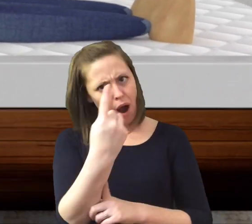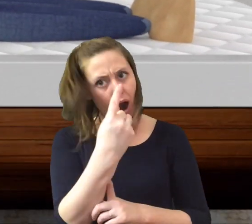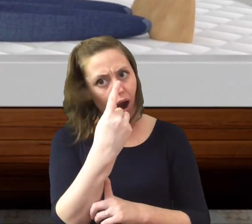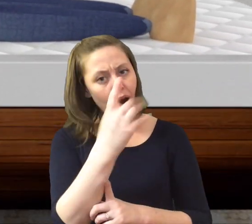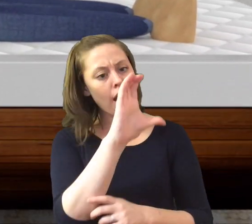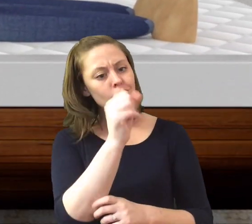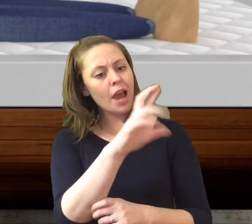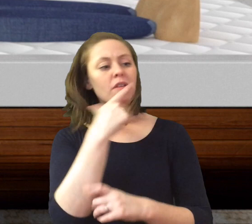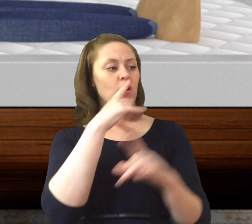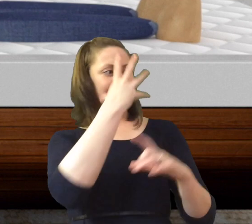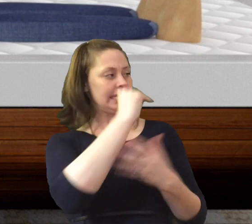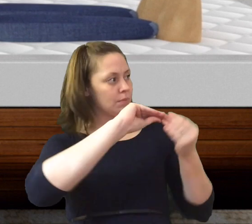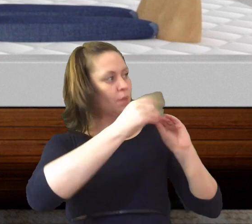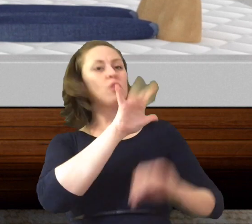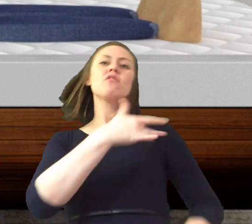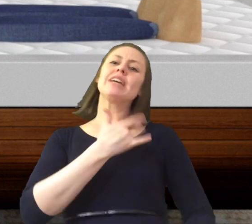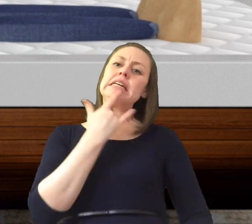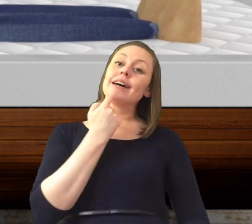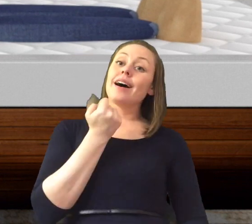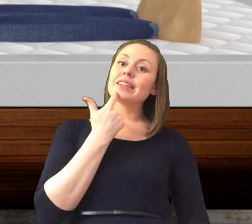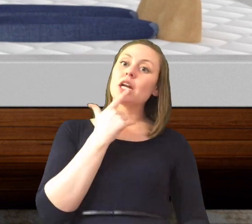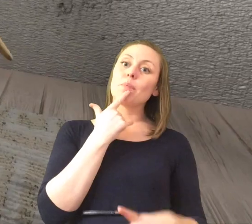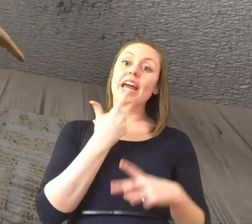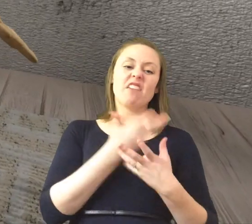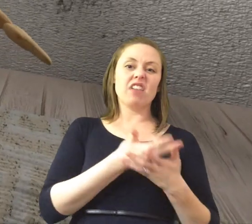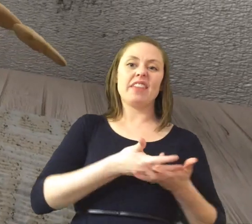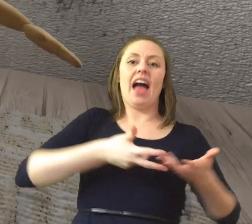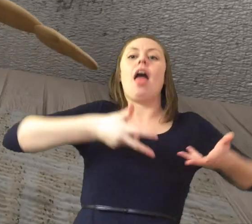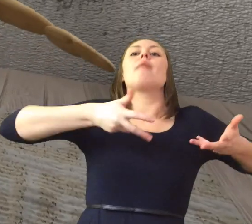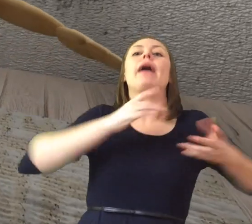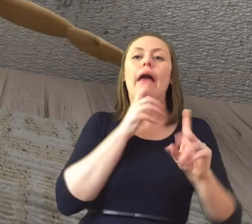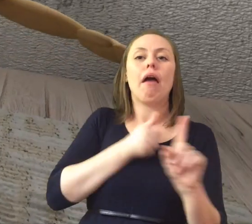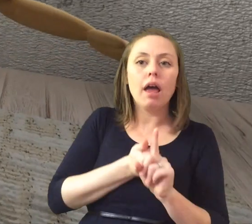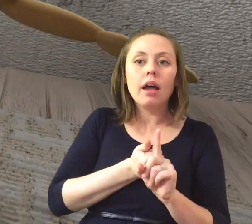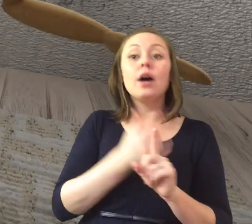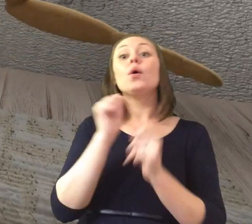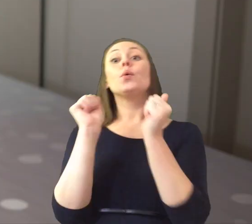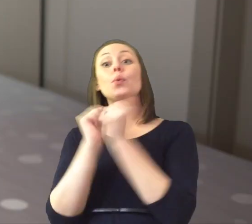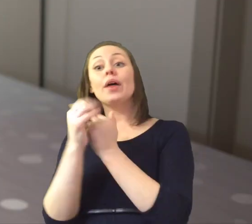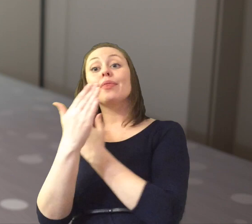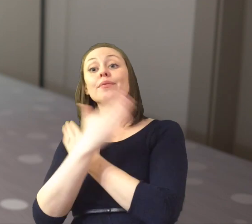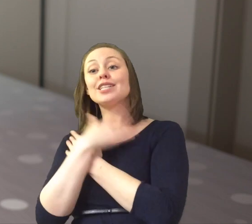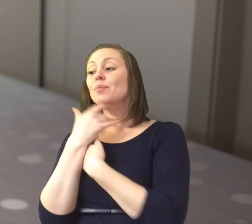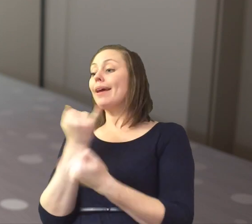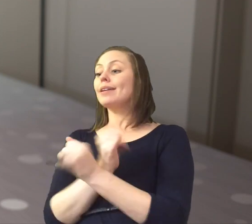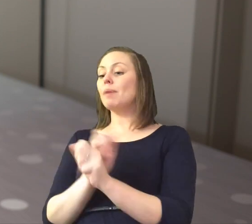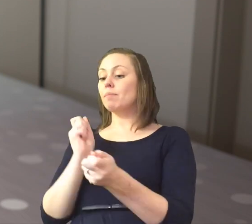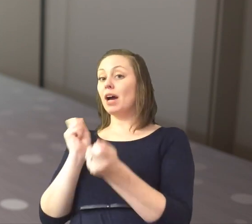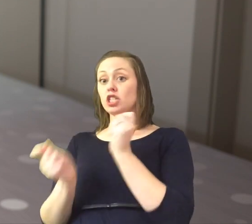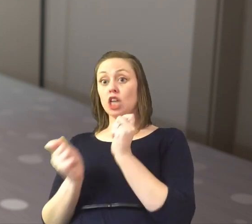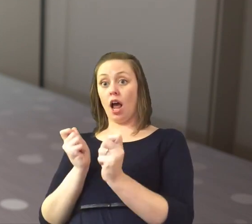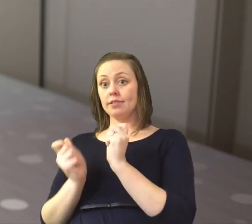chamber in the Sleep Number, you do feel a slight hammocking effect. With ReST, we were able to independently adjust